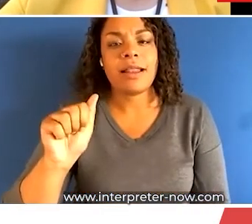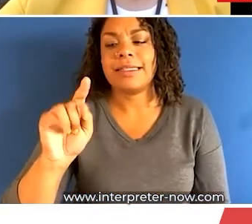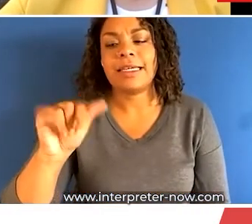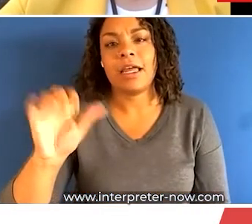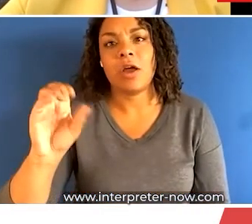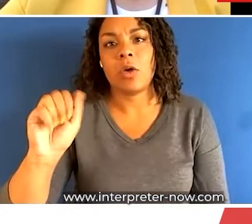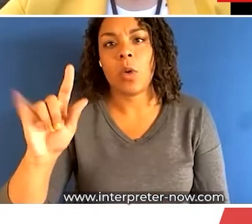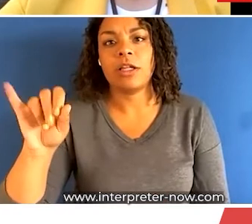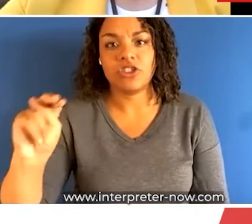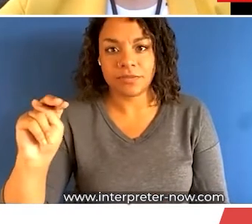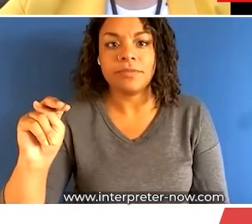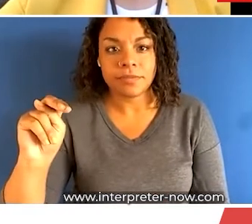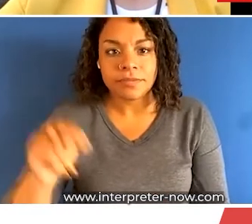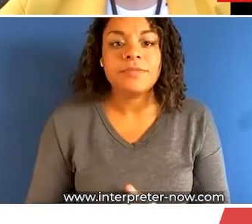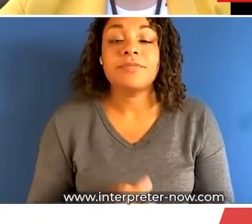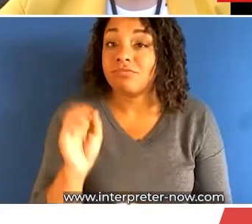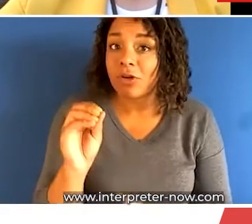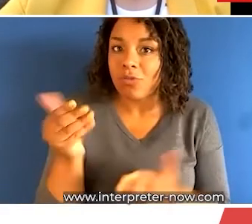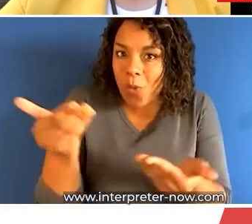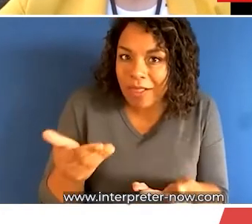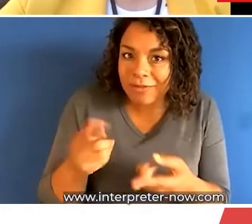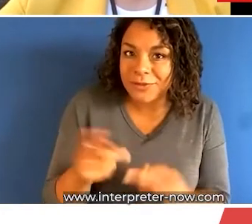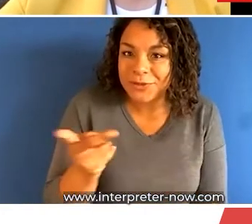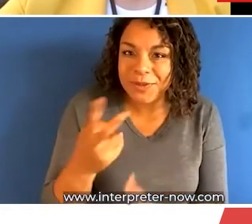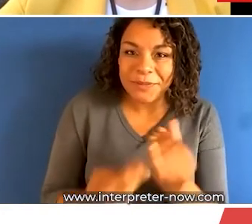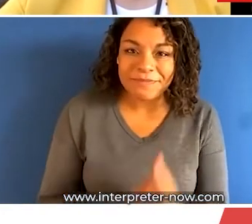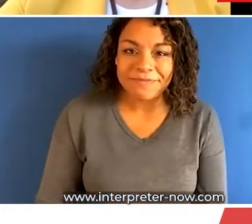of Silicon Valley. So welcome to you both.